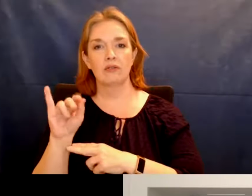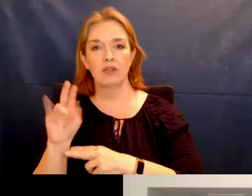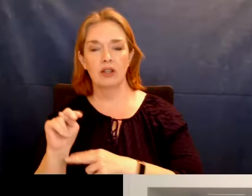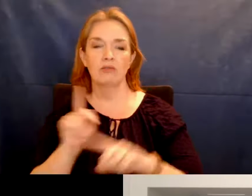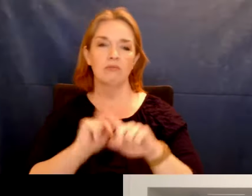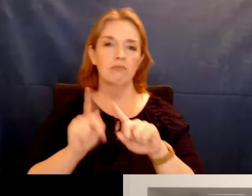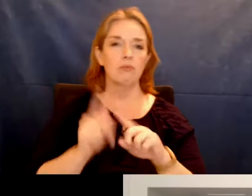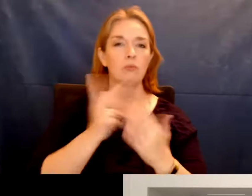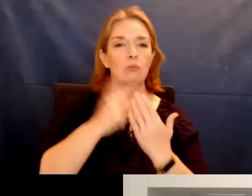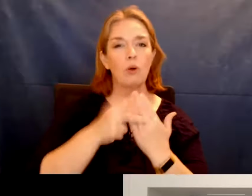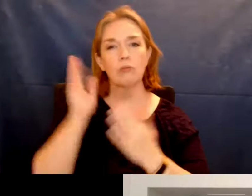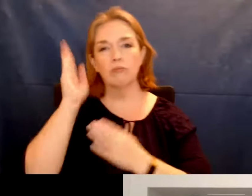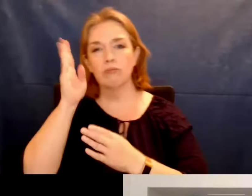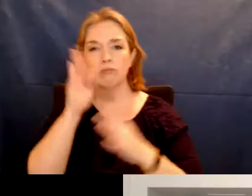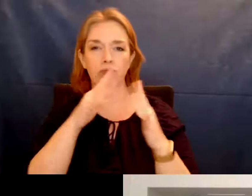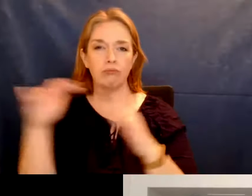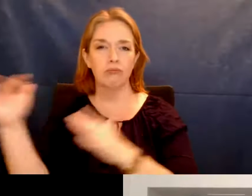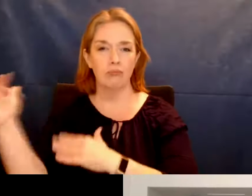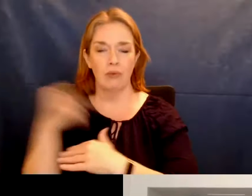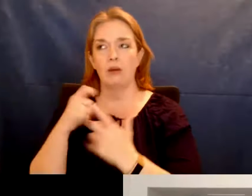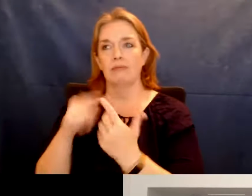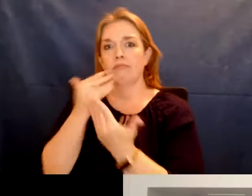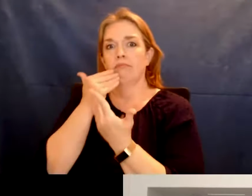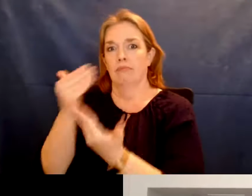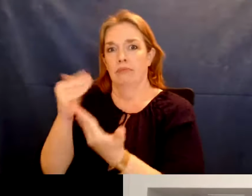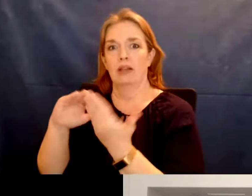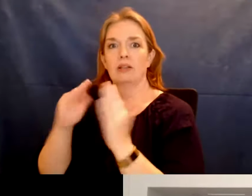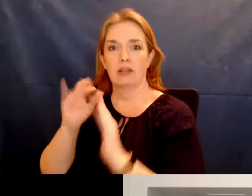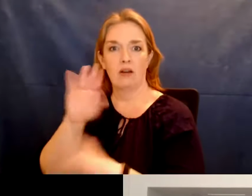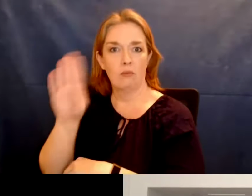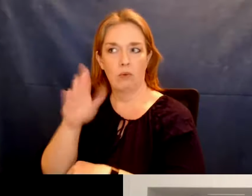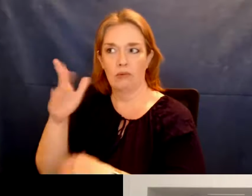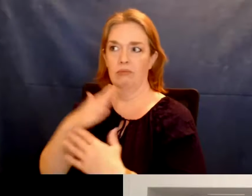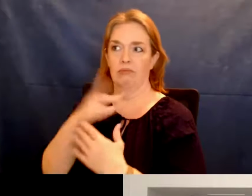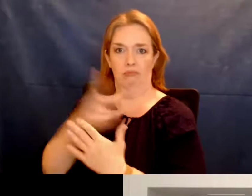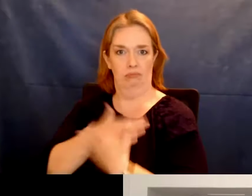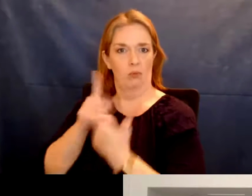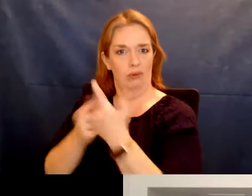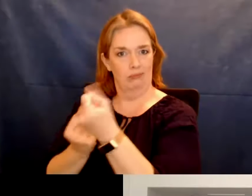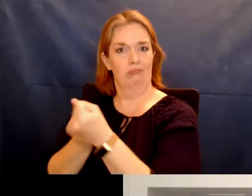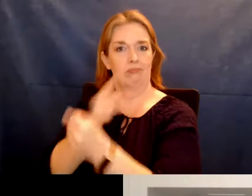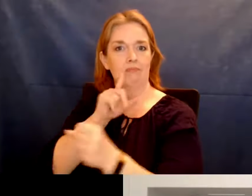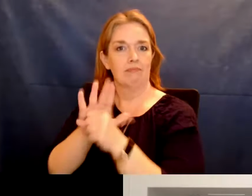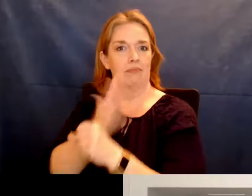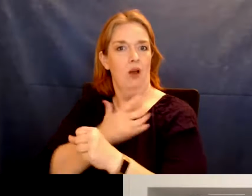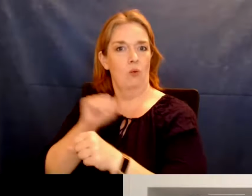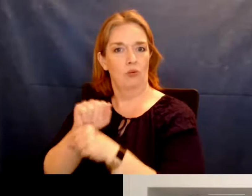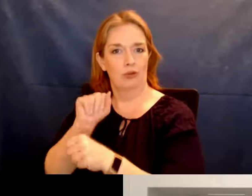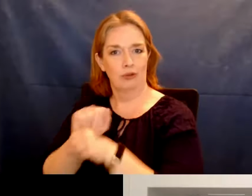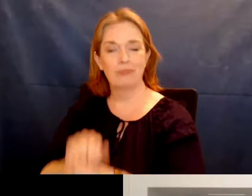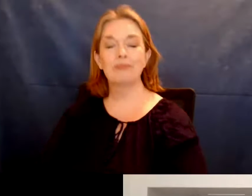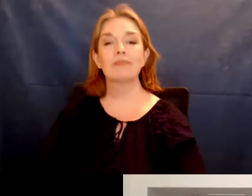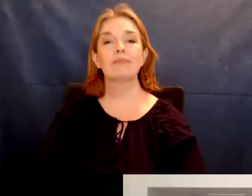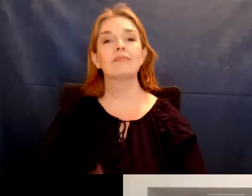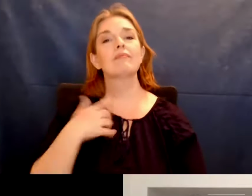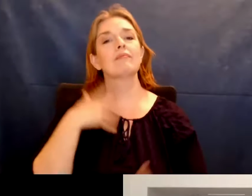ongoing support and for remaining committed to our work at the Boise City Department of Arts and History. We would also like to acknowledge the